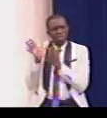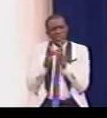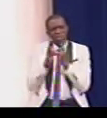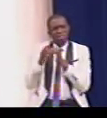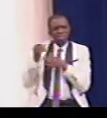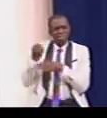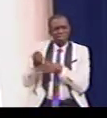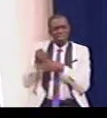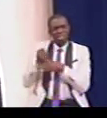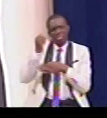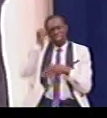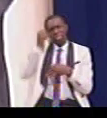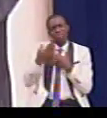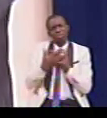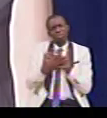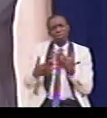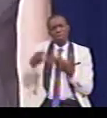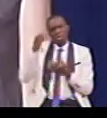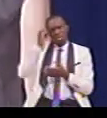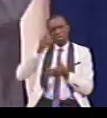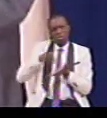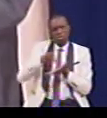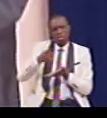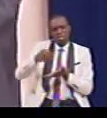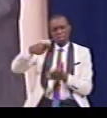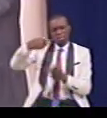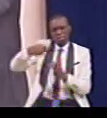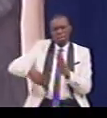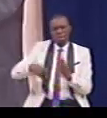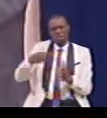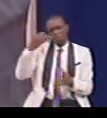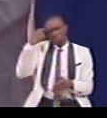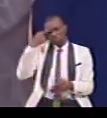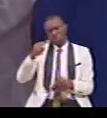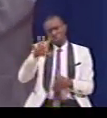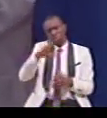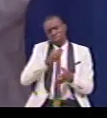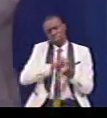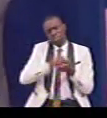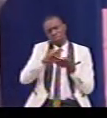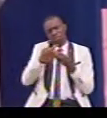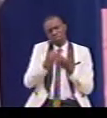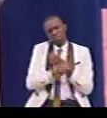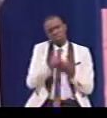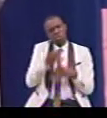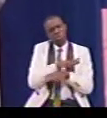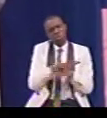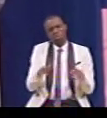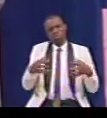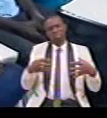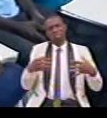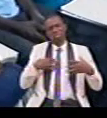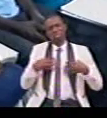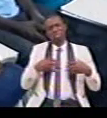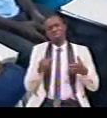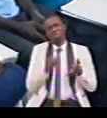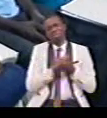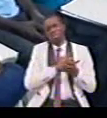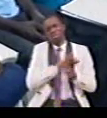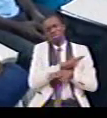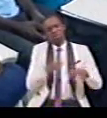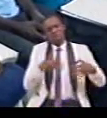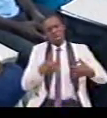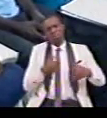the price for your sanctification and you will not say I didn't have time to go and have that thing you're going to have it